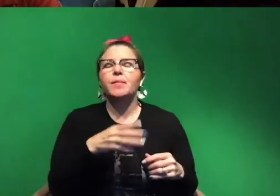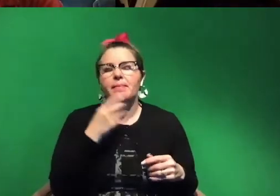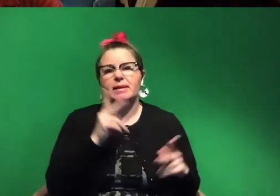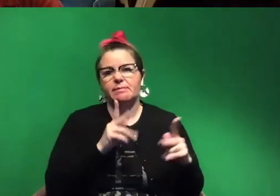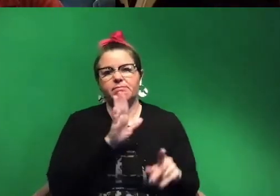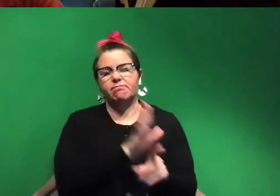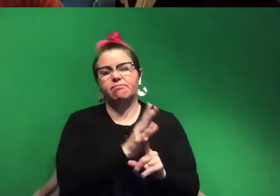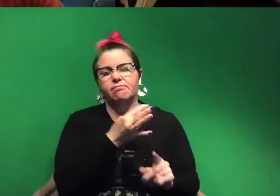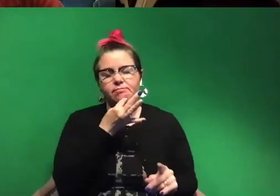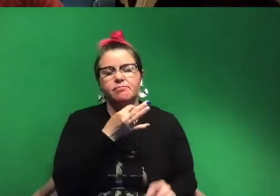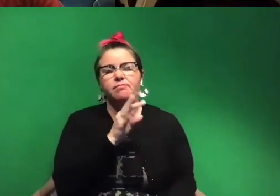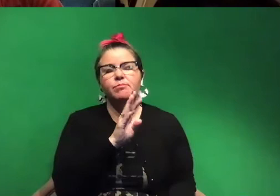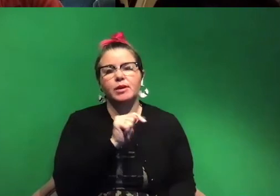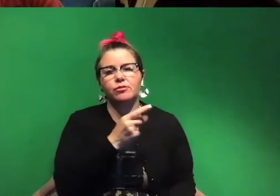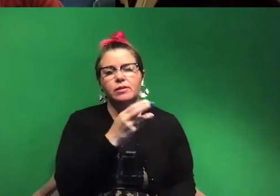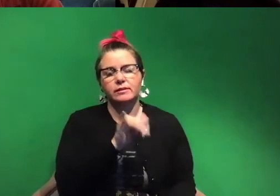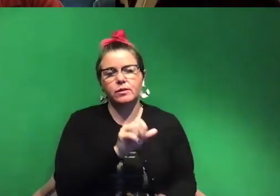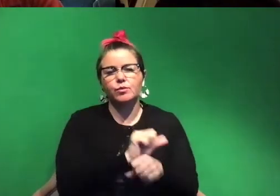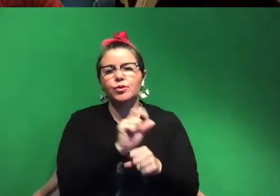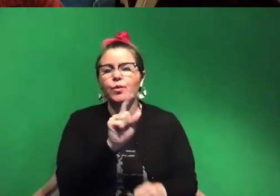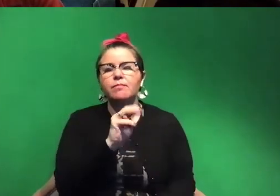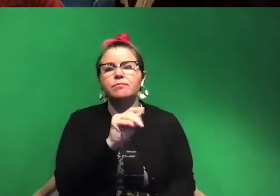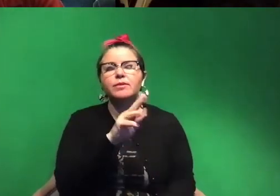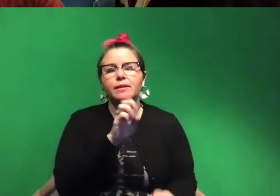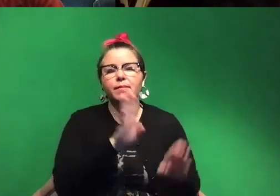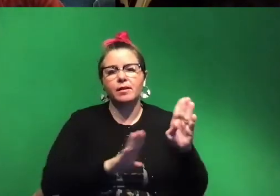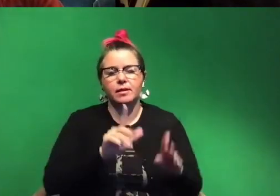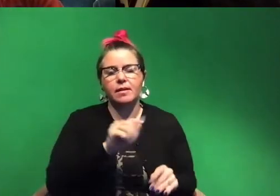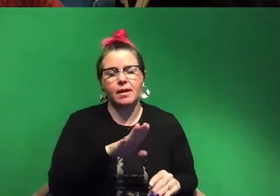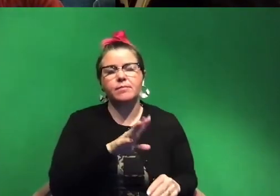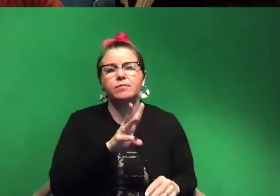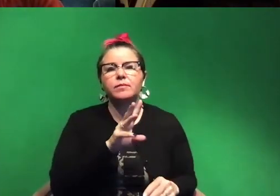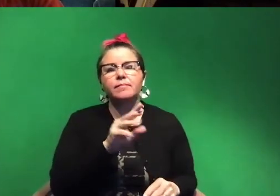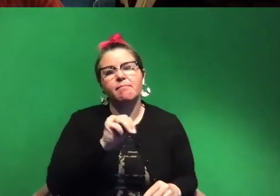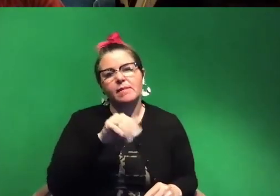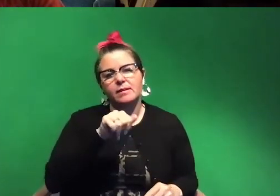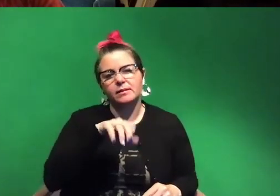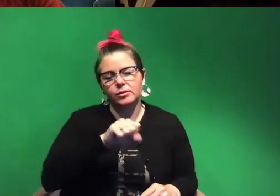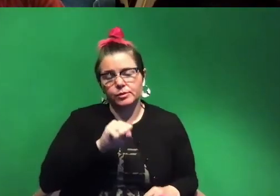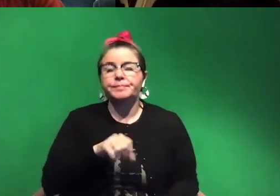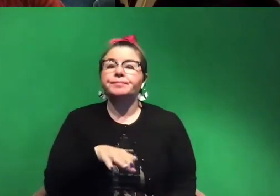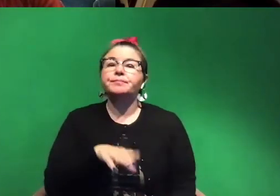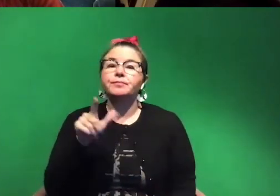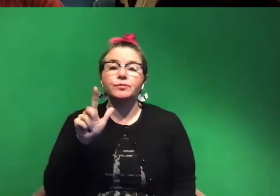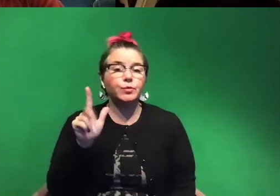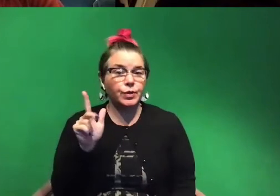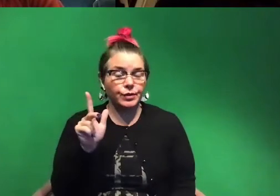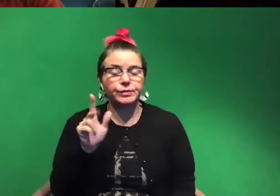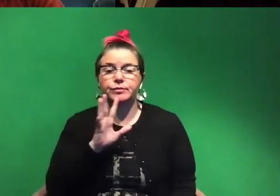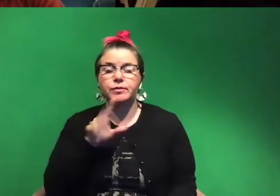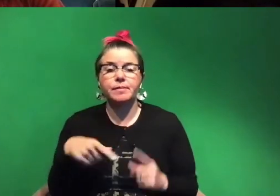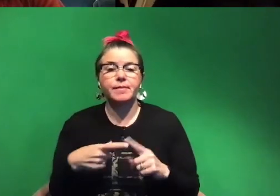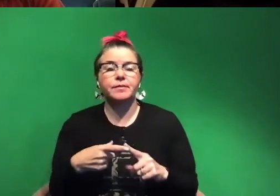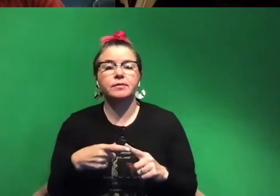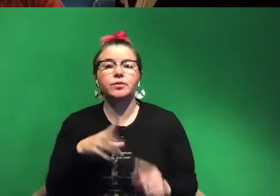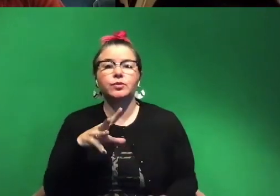His name's Brett Grassi. He works at the Marine Biological Laboratory in Woods Hole, Massachusetts. On the 23rd, we're going to be talking about